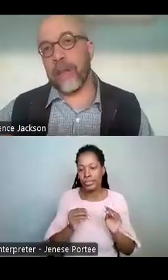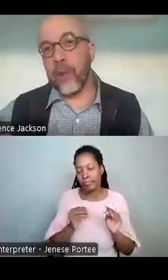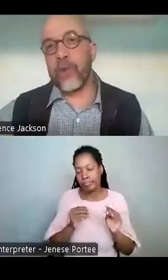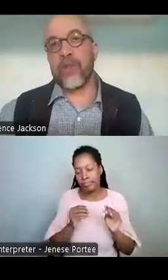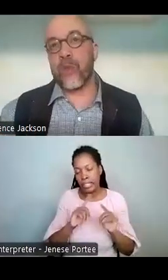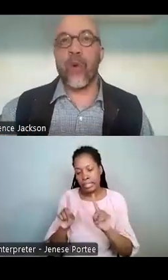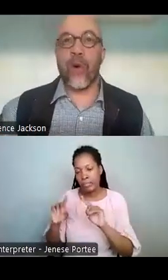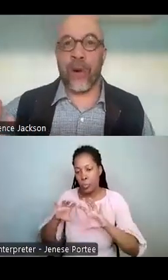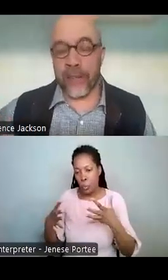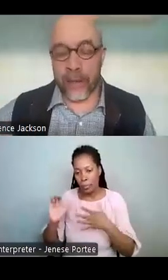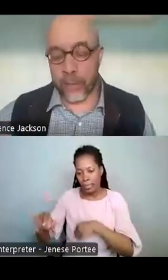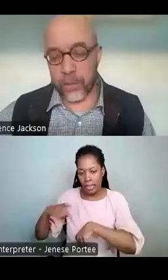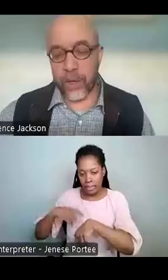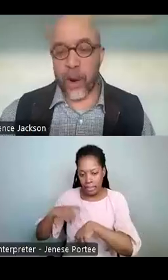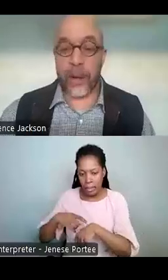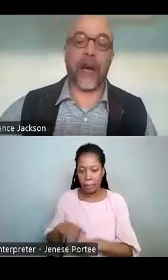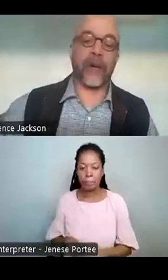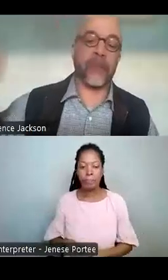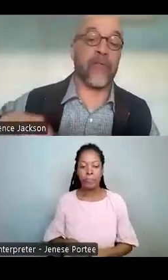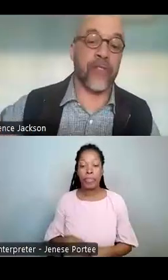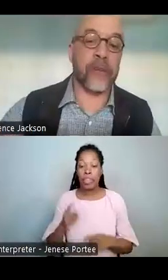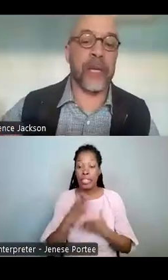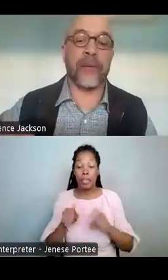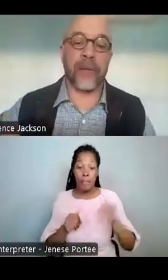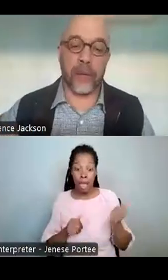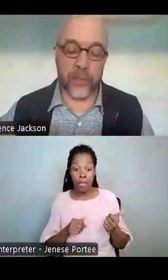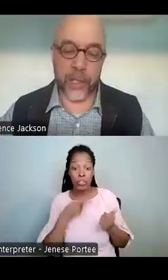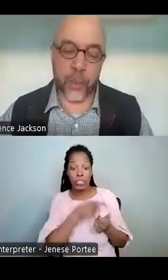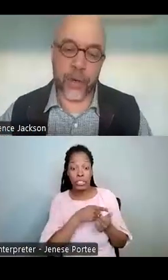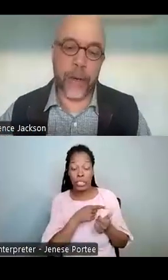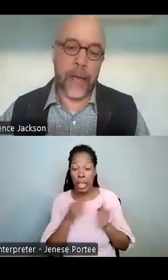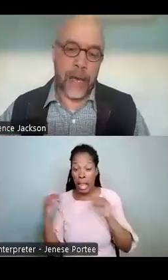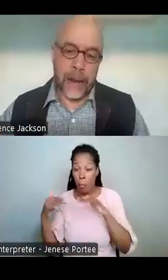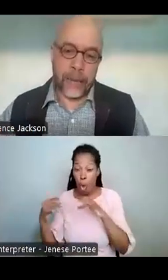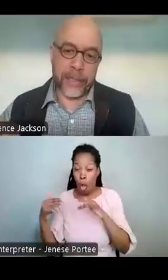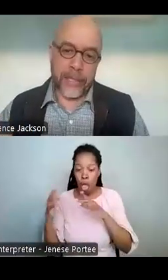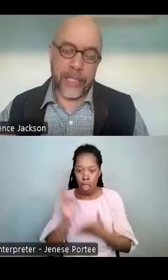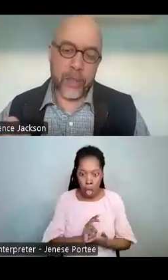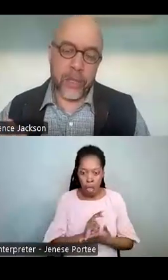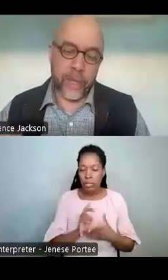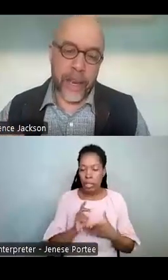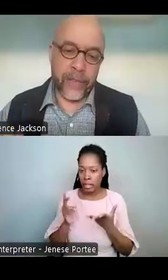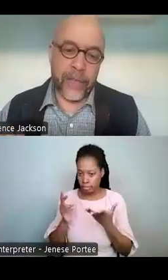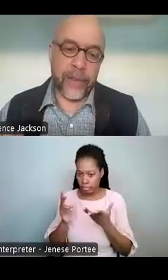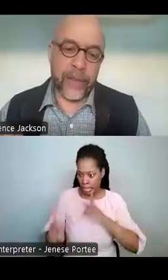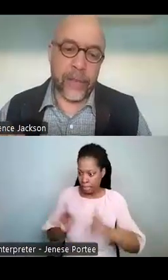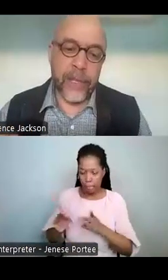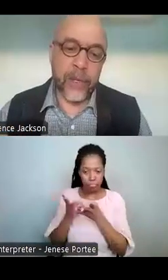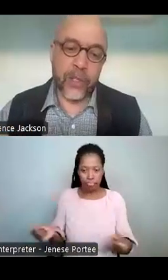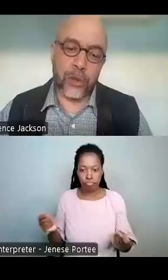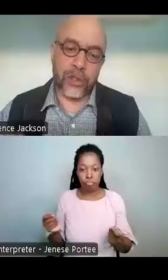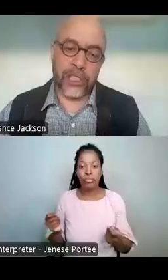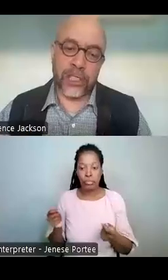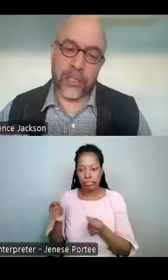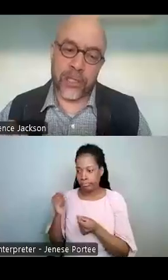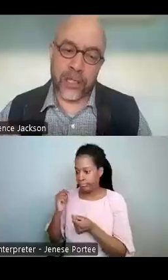they lose the war and they're wiped out, and very many of them are transported. But that this and the